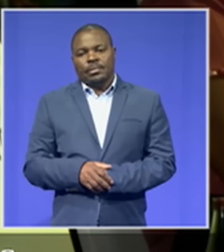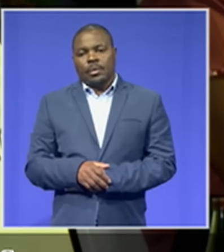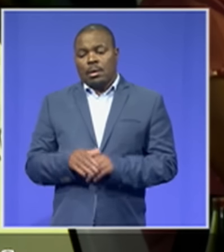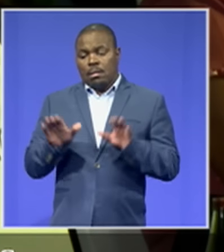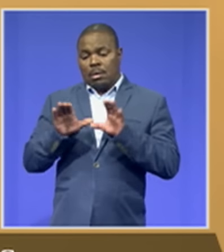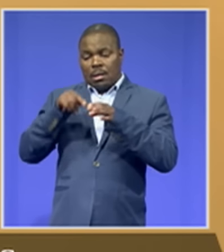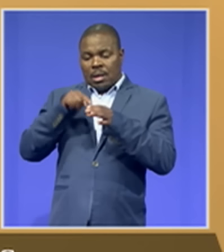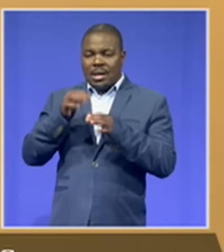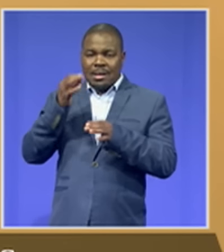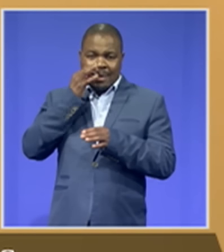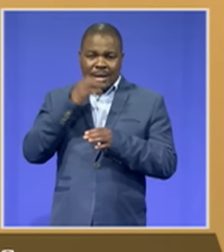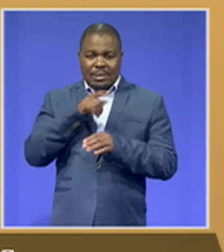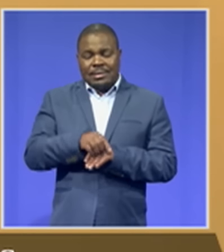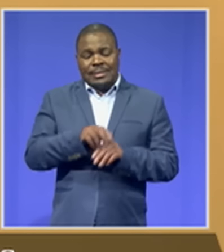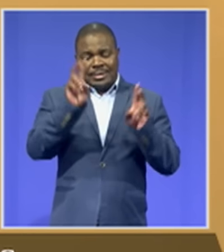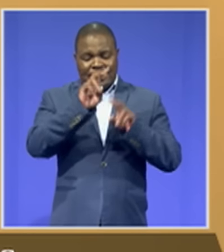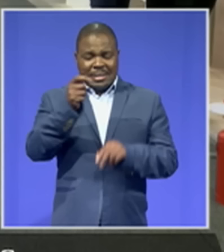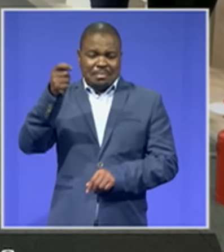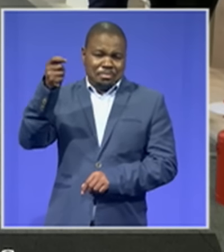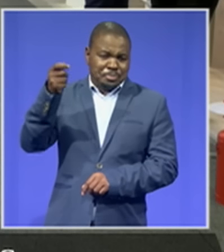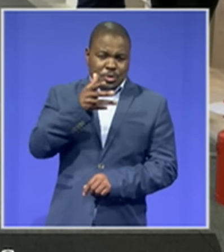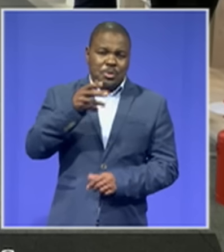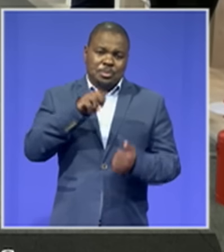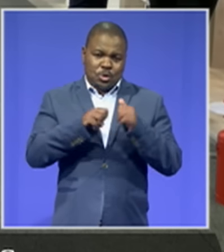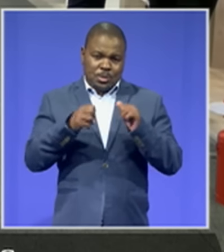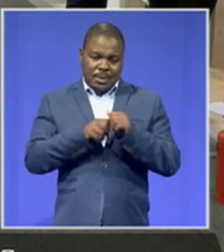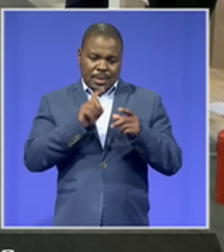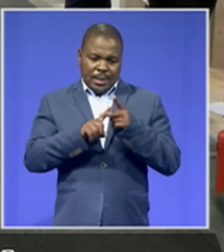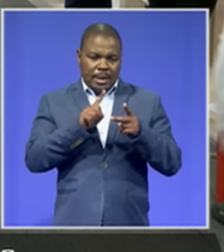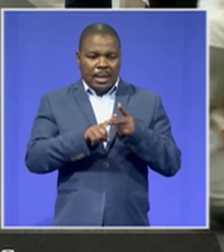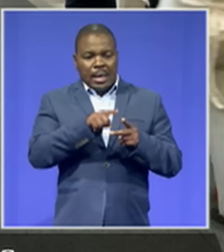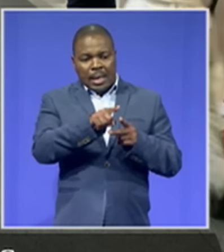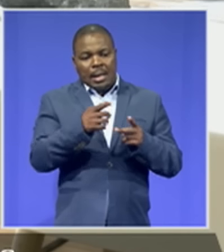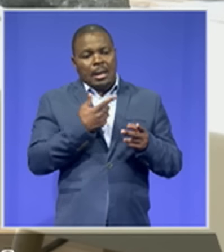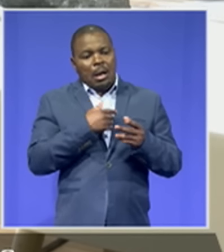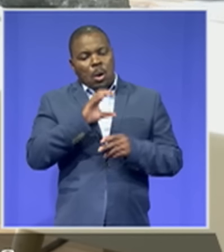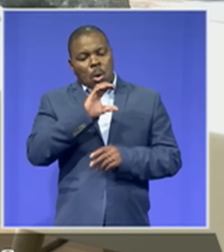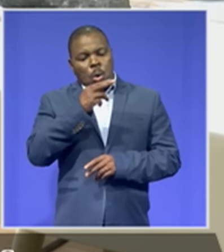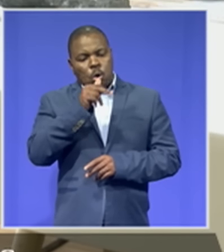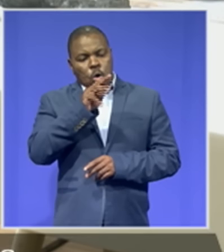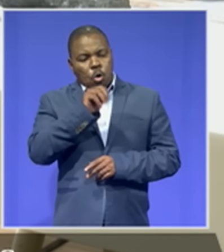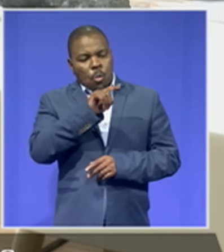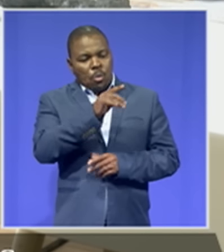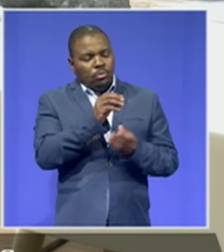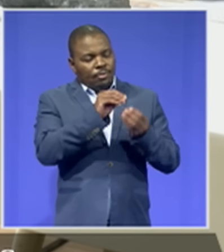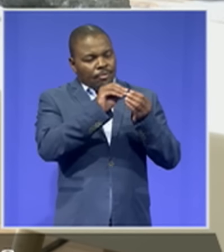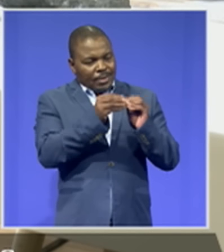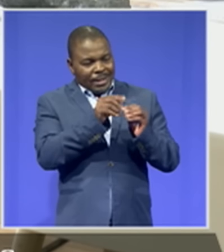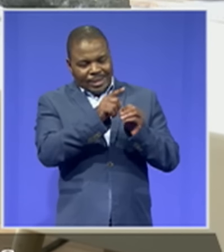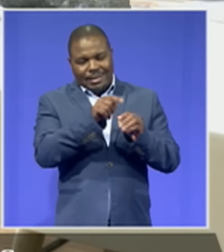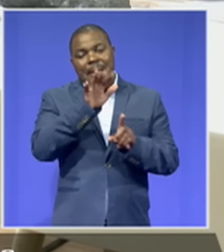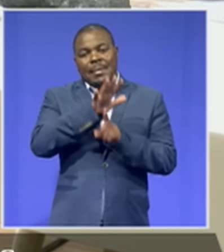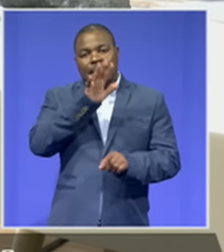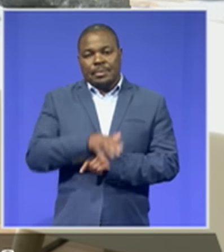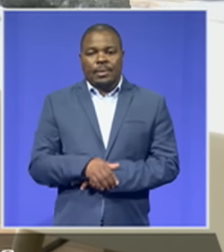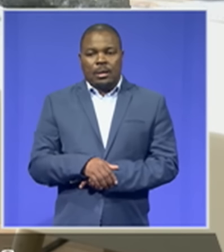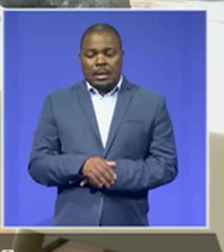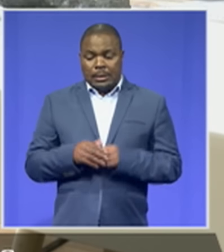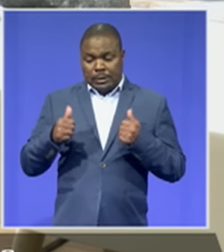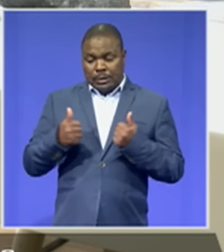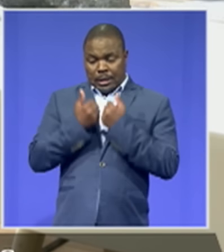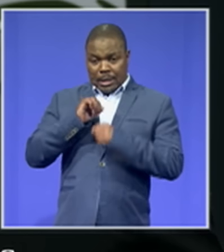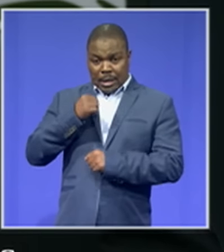le tletleba ka theko e hodimo ya motlakase e amang disebediswa tse qhibidisang chrome. Challenges that we have relate